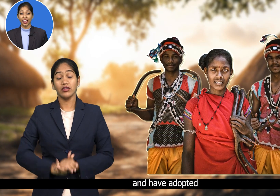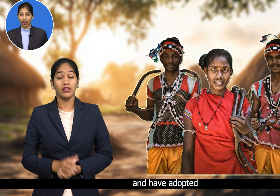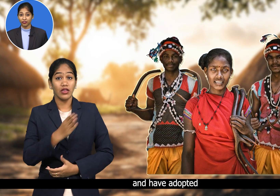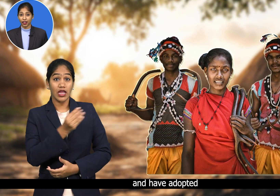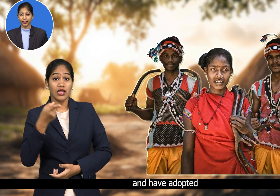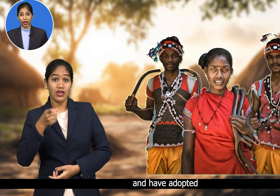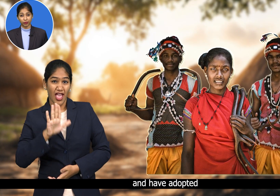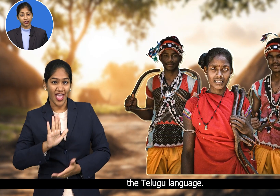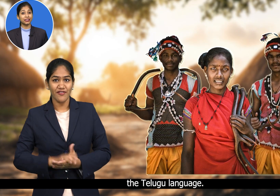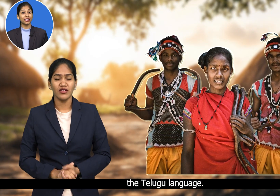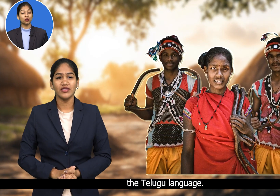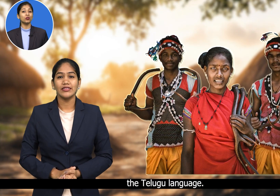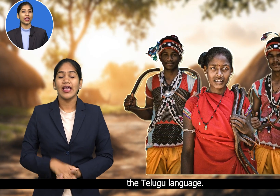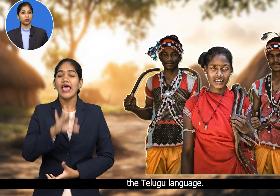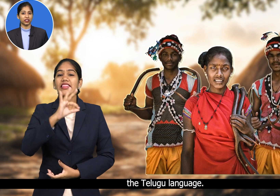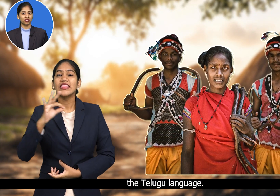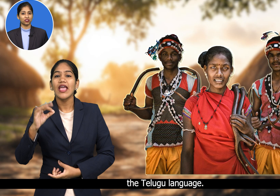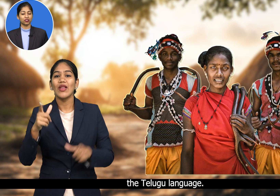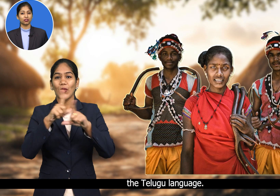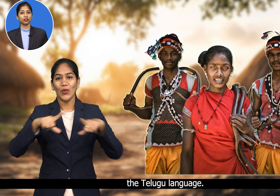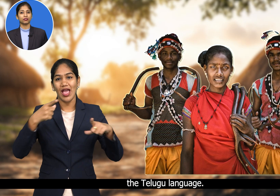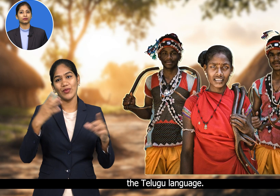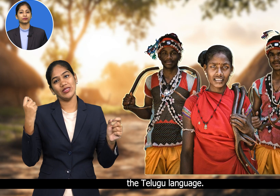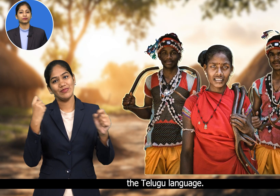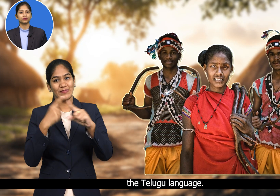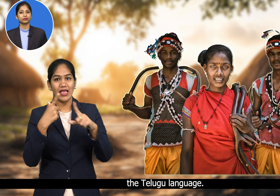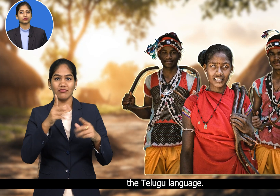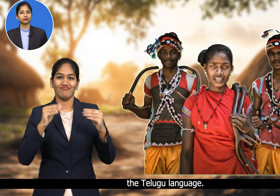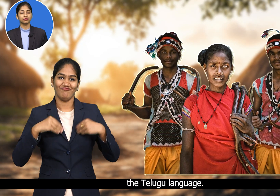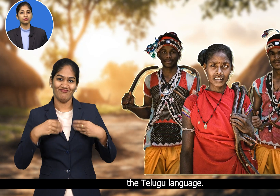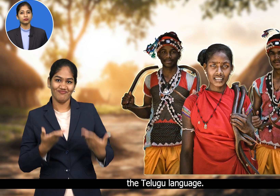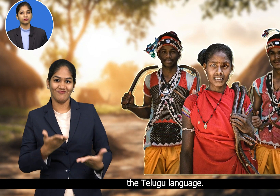and have adapted the Telugu language.